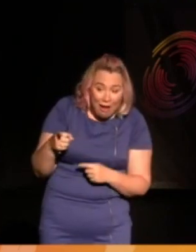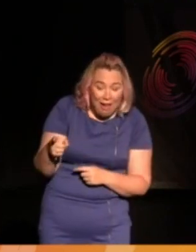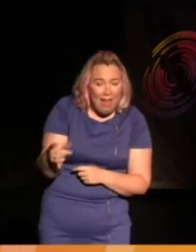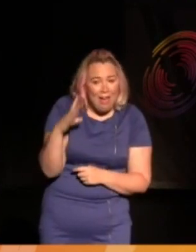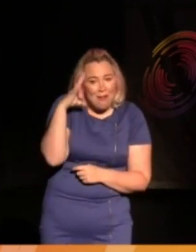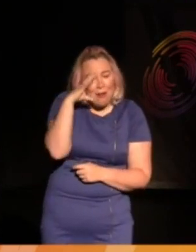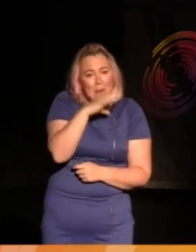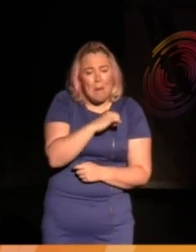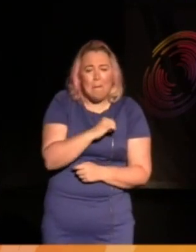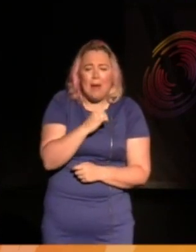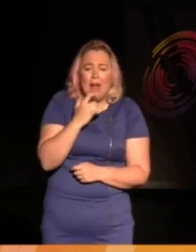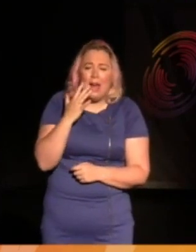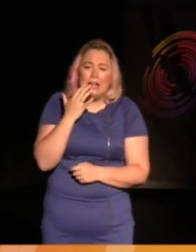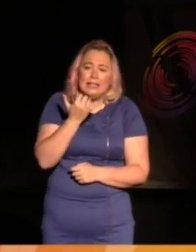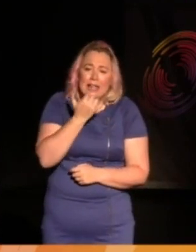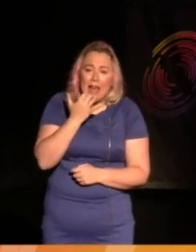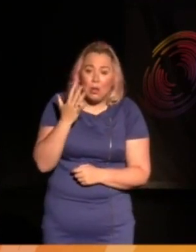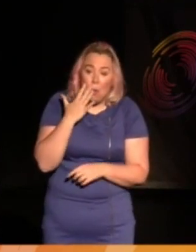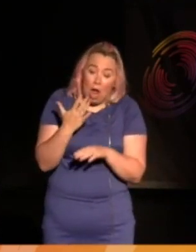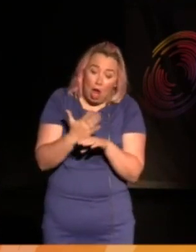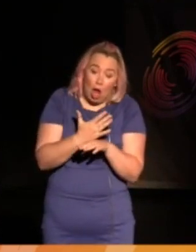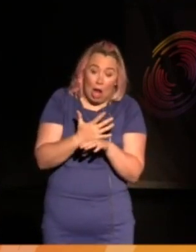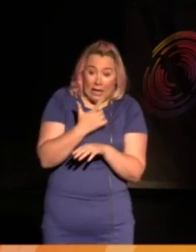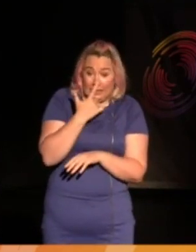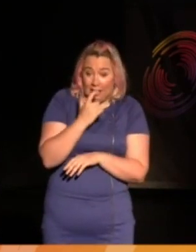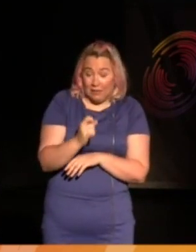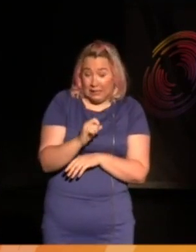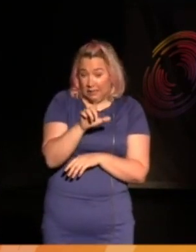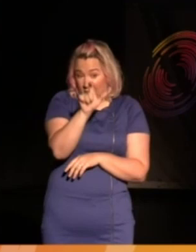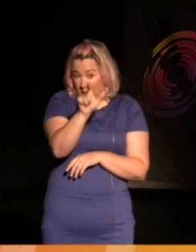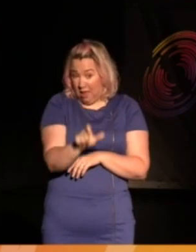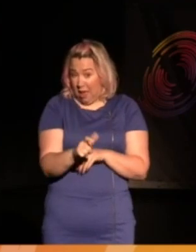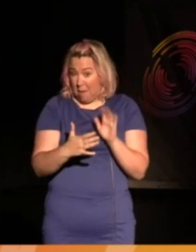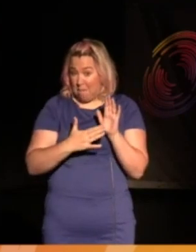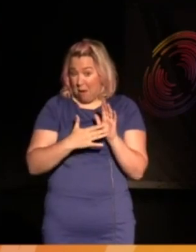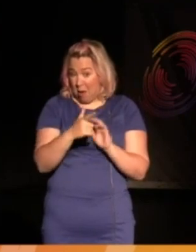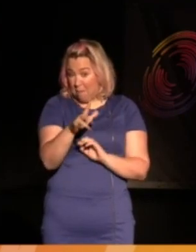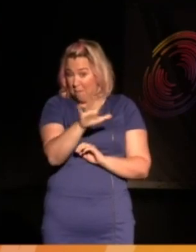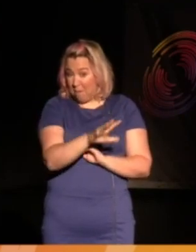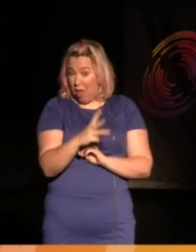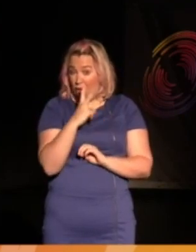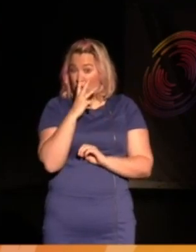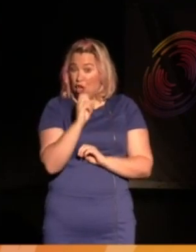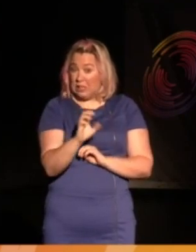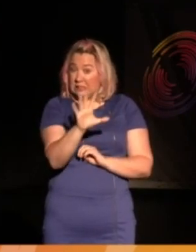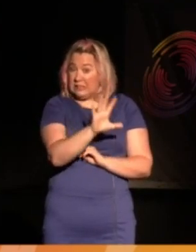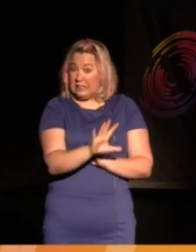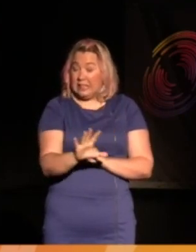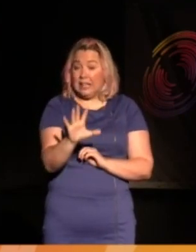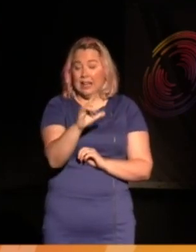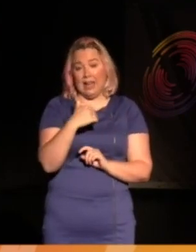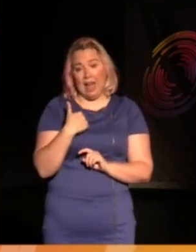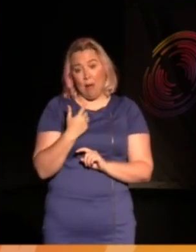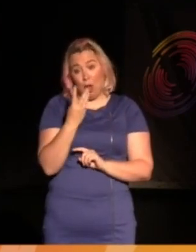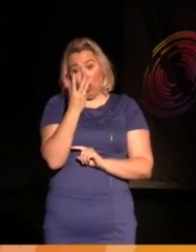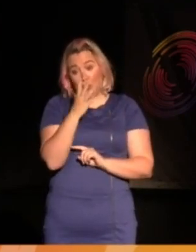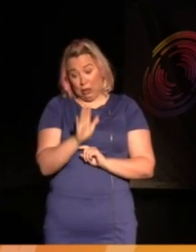early 70s. She was barely 30, and I was the youngest of 3 children that she was raising